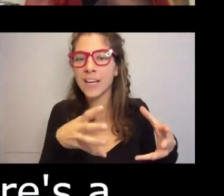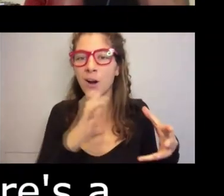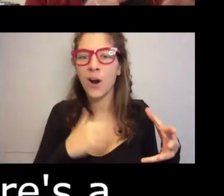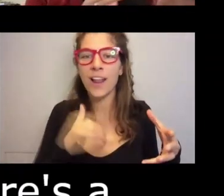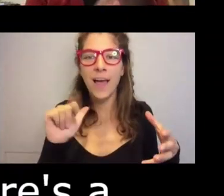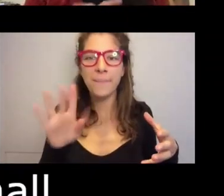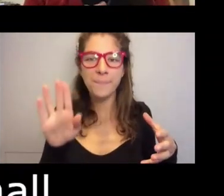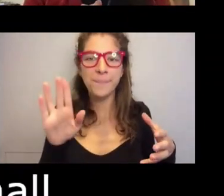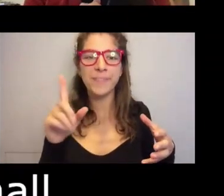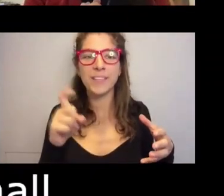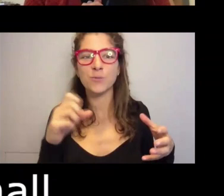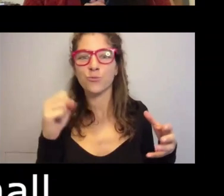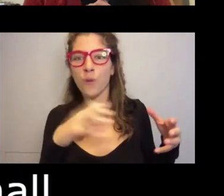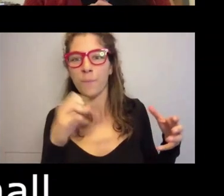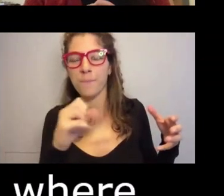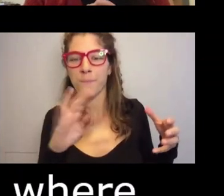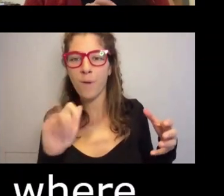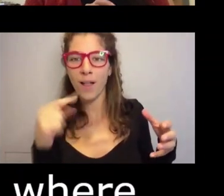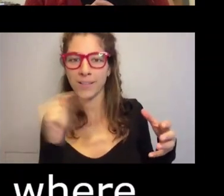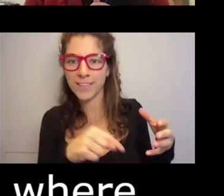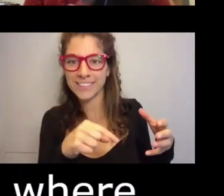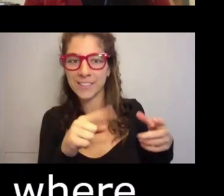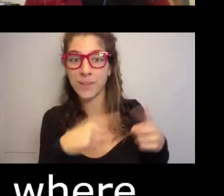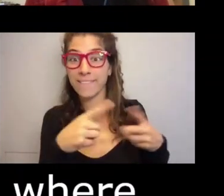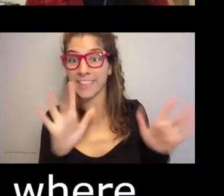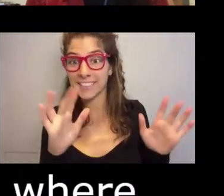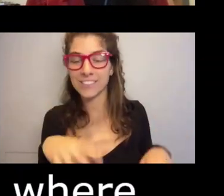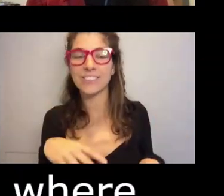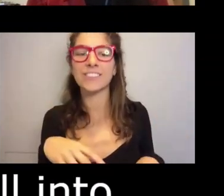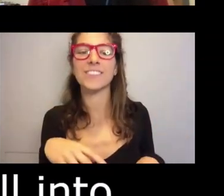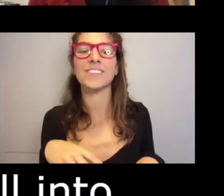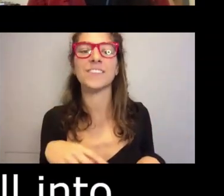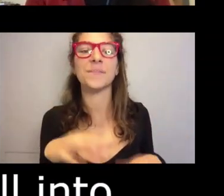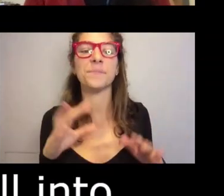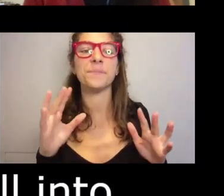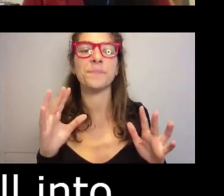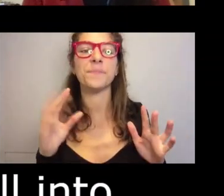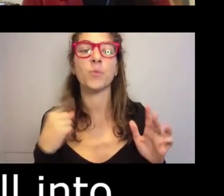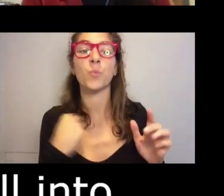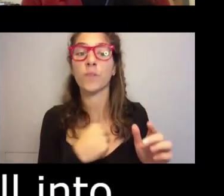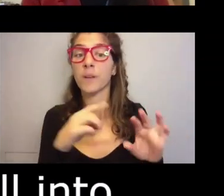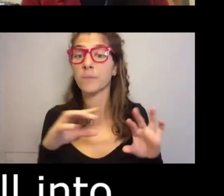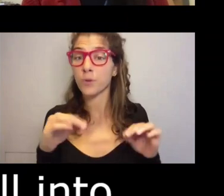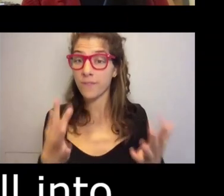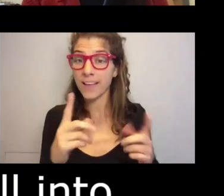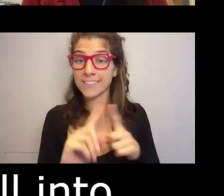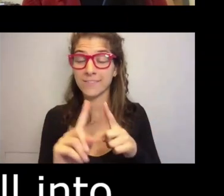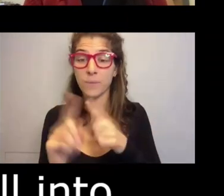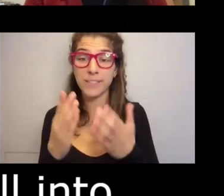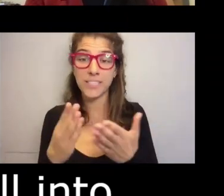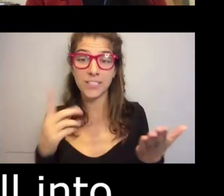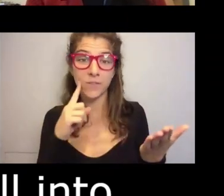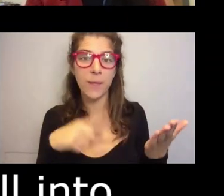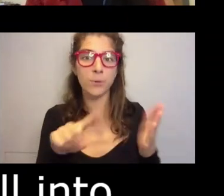lab where they need to drop the ball into when they finish. And we then provide various materials for